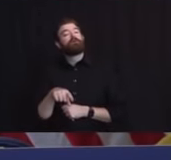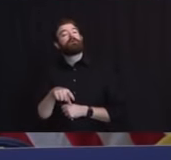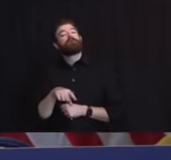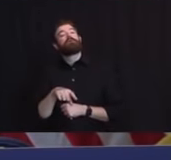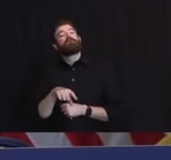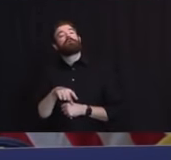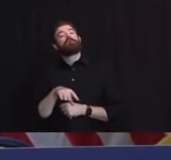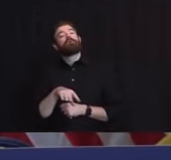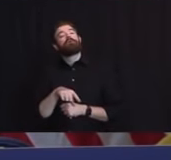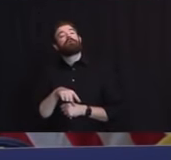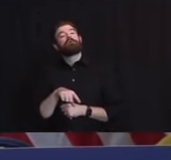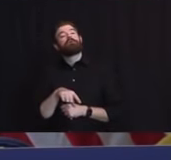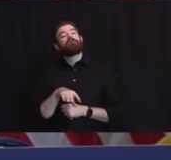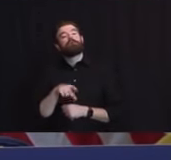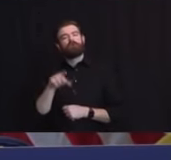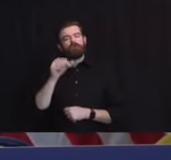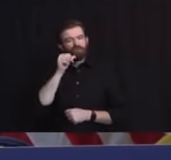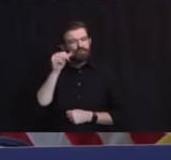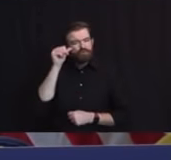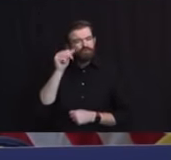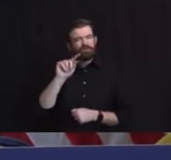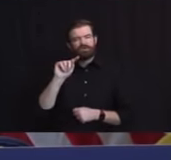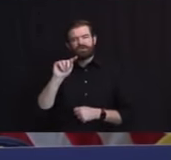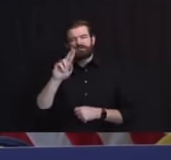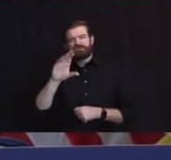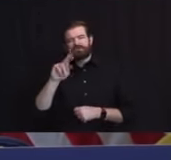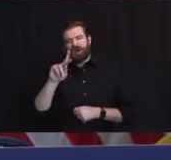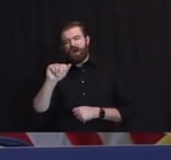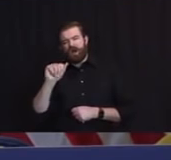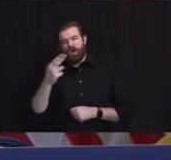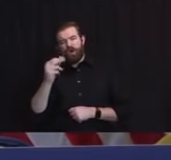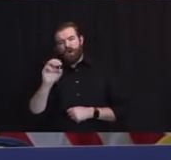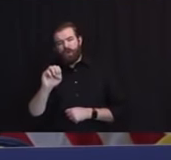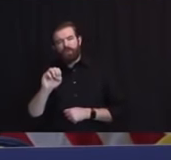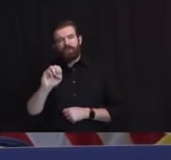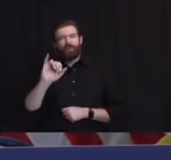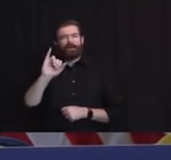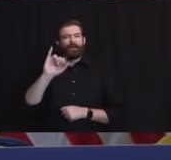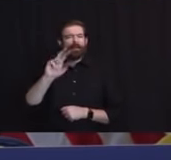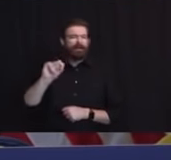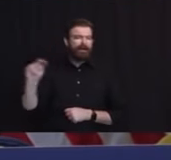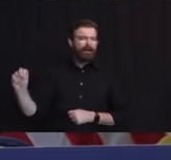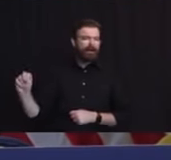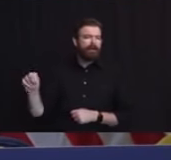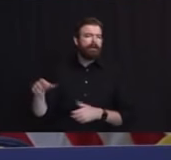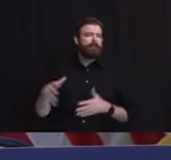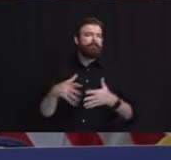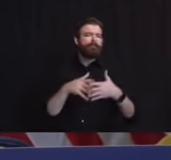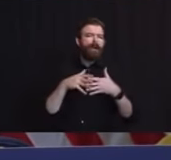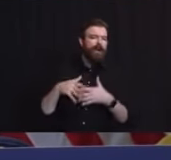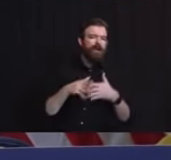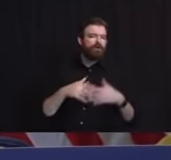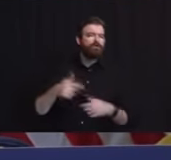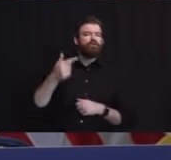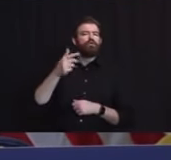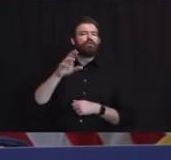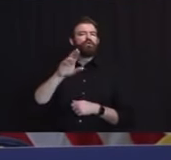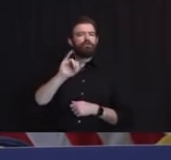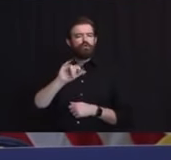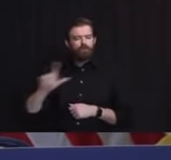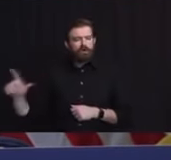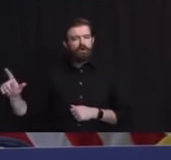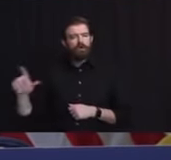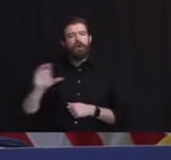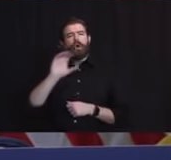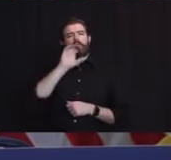Inn, also in Upper Township, Lavari Seafood and American Grill in Upper Township, Old City Pub in Wildwood,